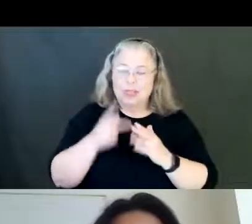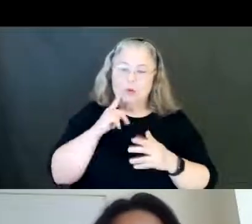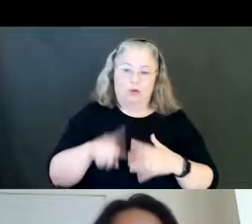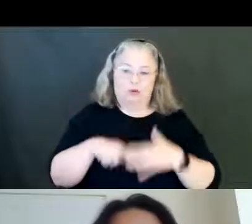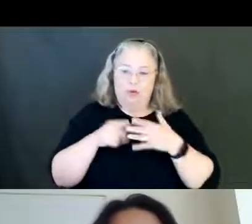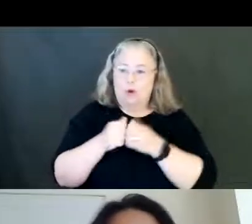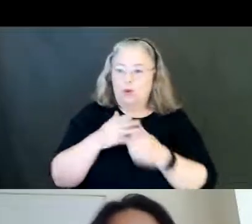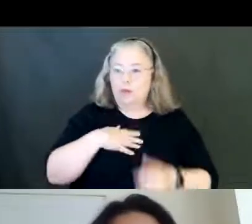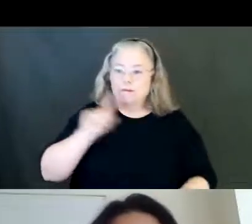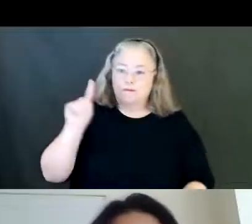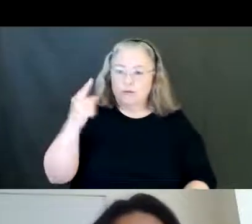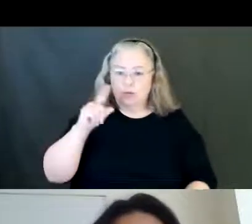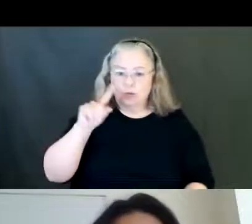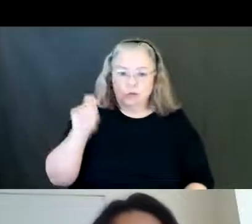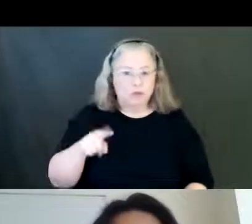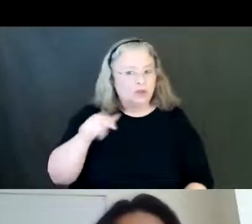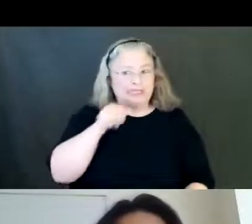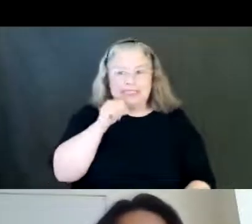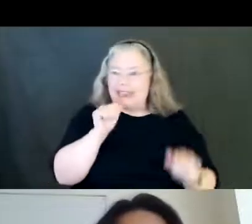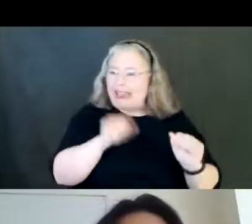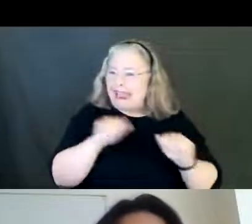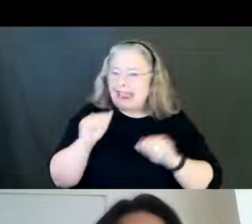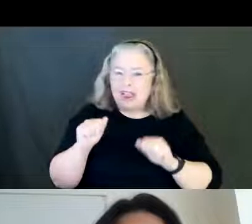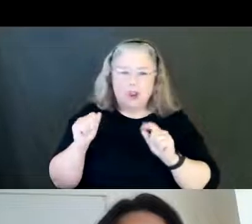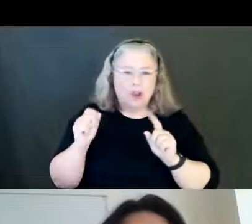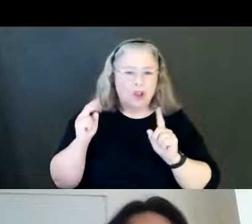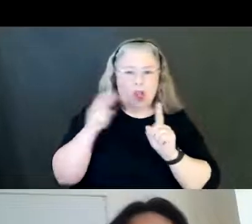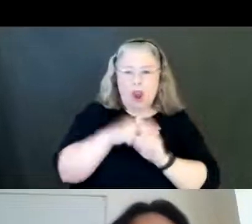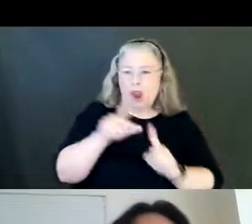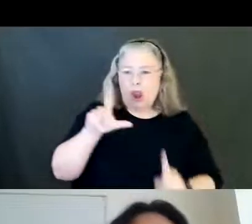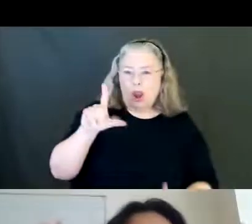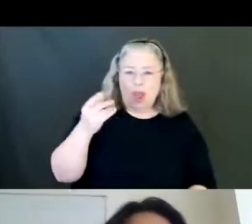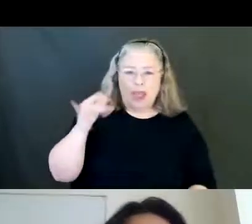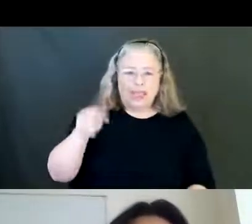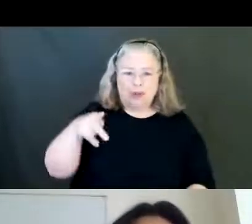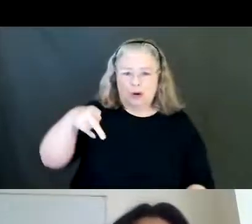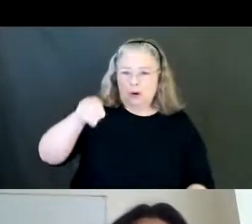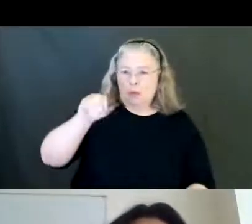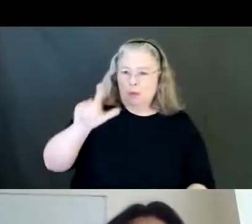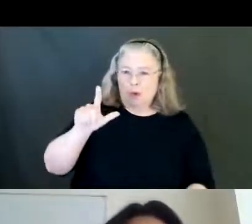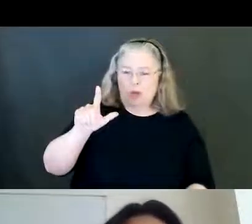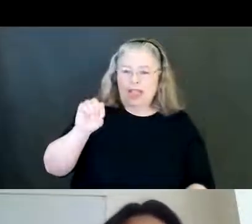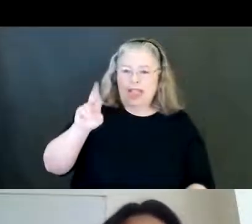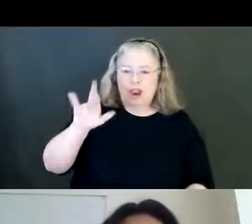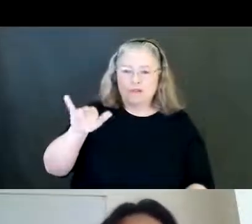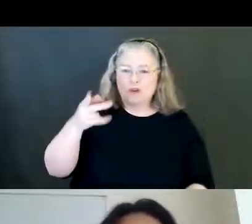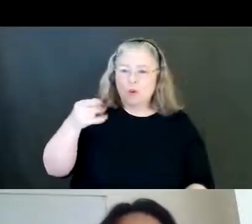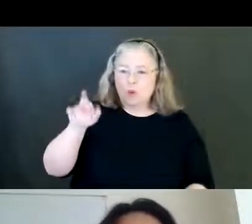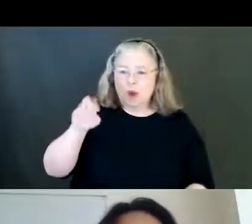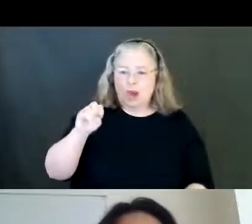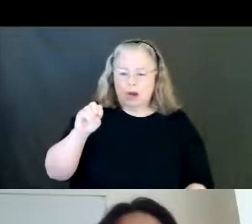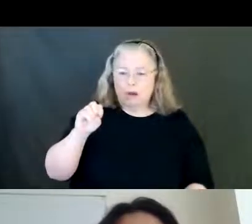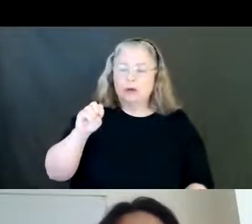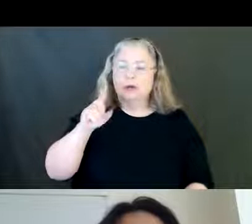If you are not able to log into Poll Everywhere, which will show us all of the responses, you're able